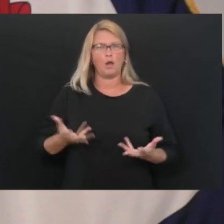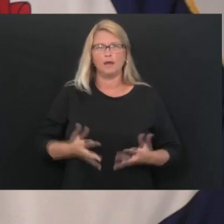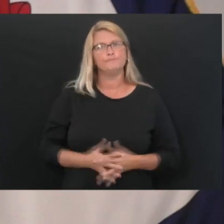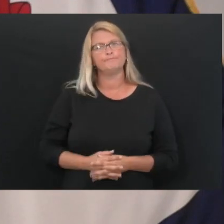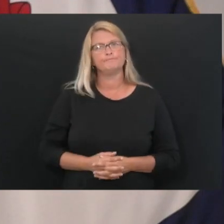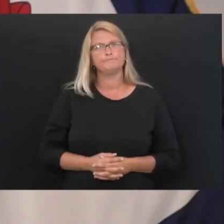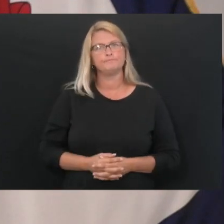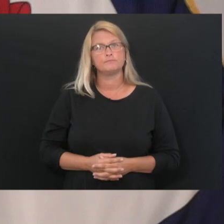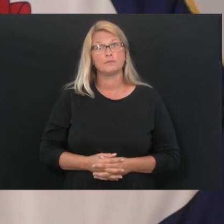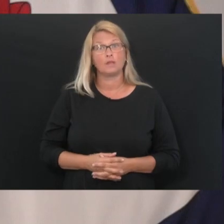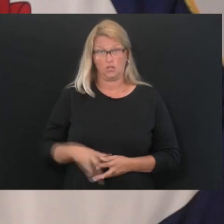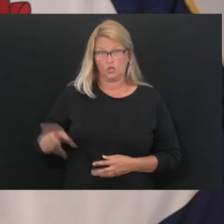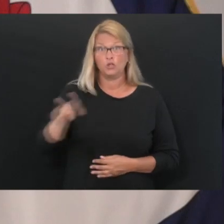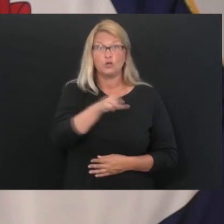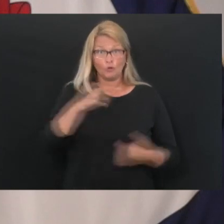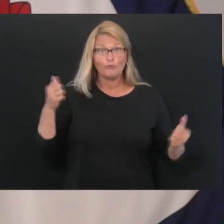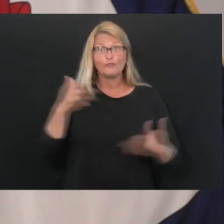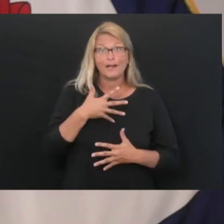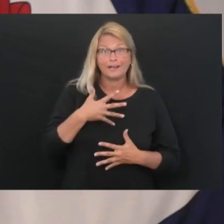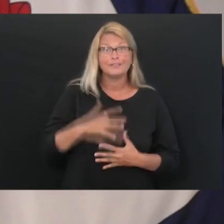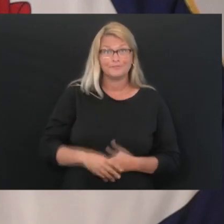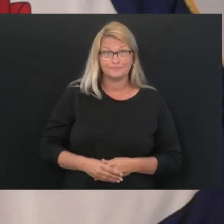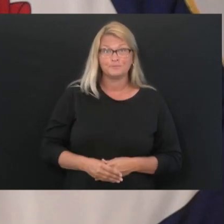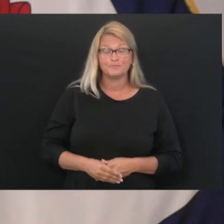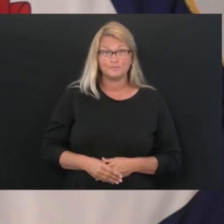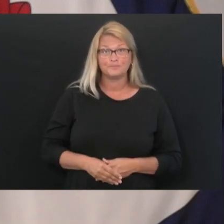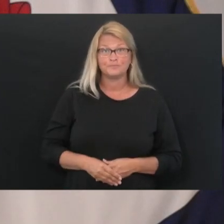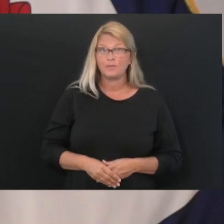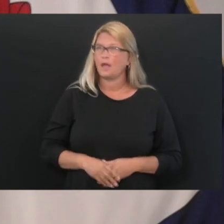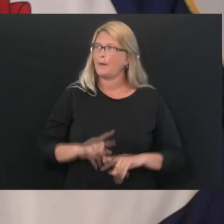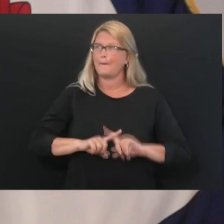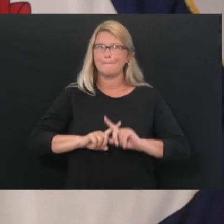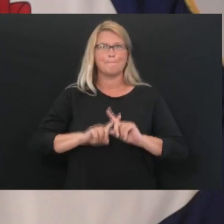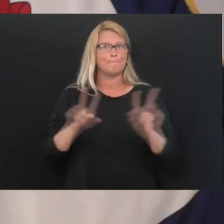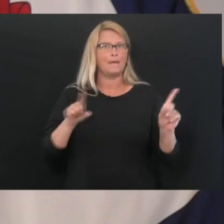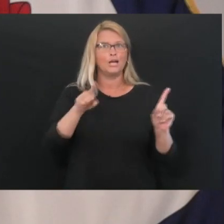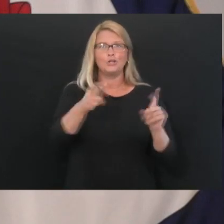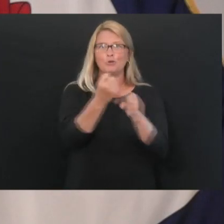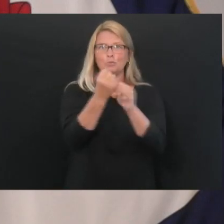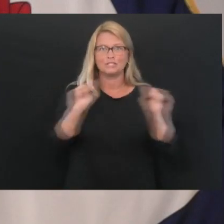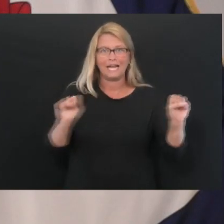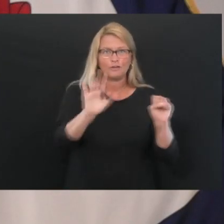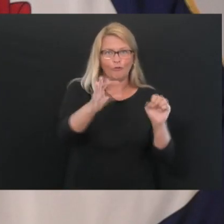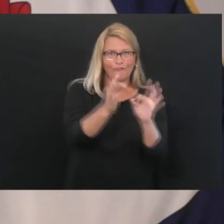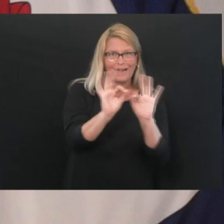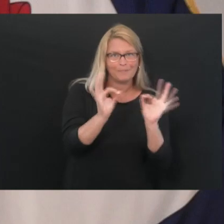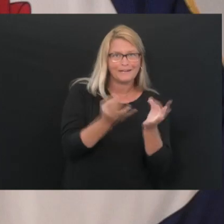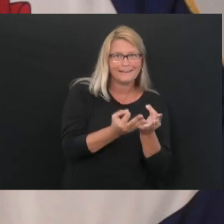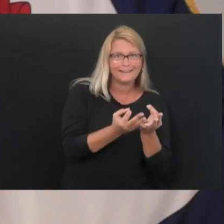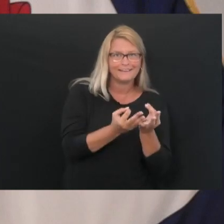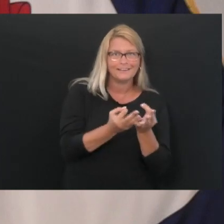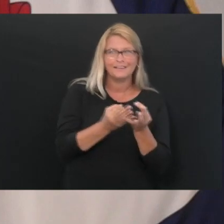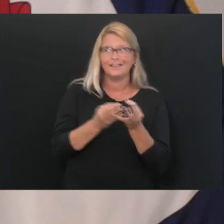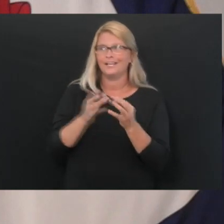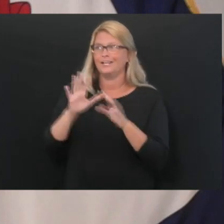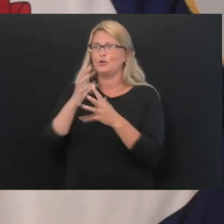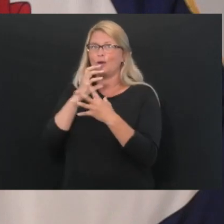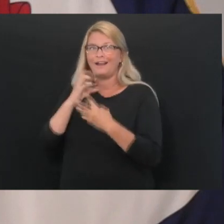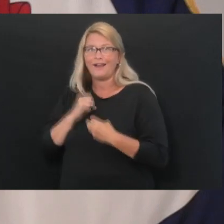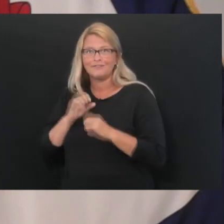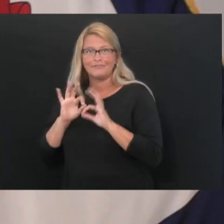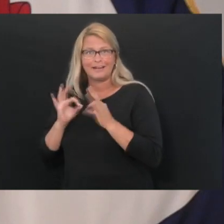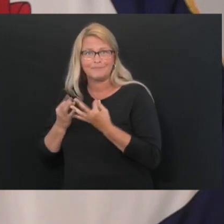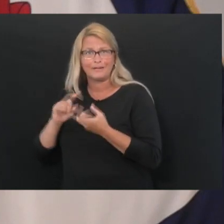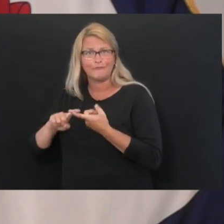Virginia? You were afraid. And you absolutely protected your family and your loved ones in every